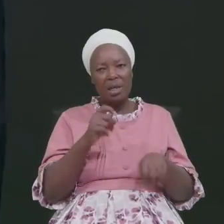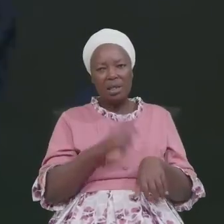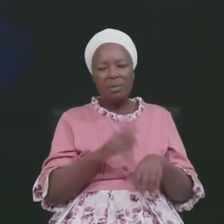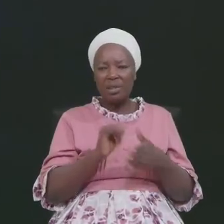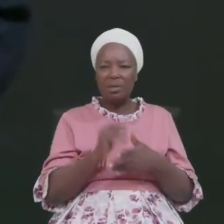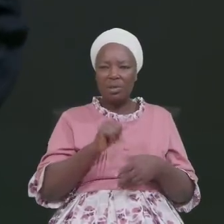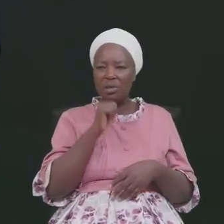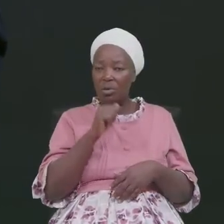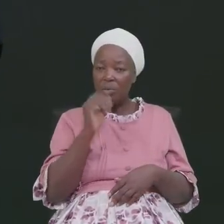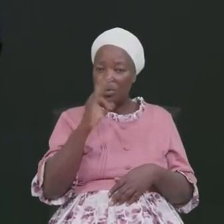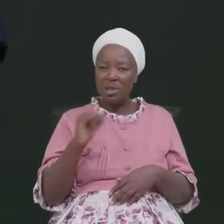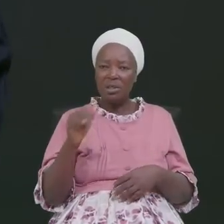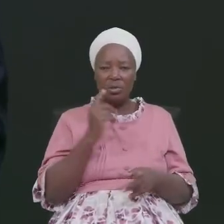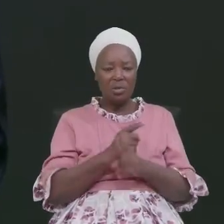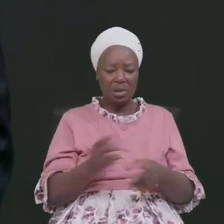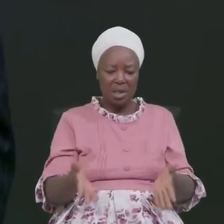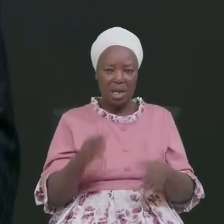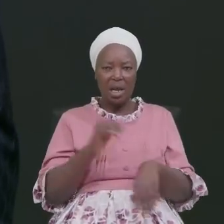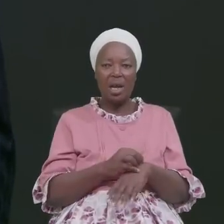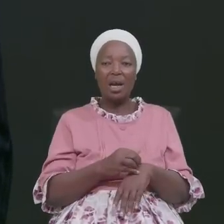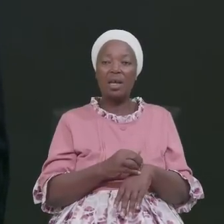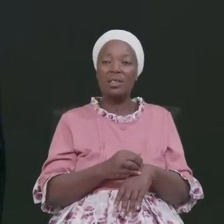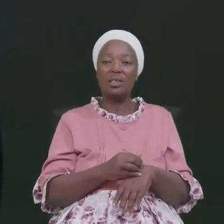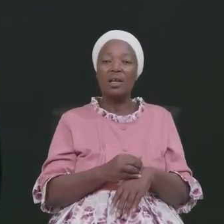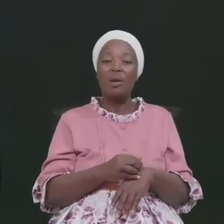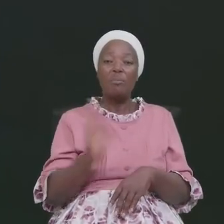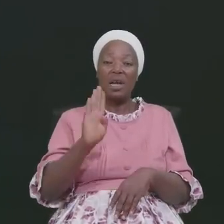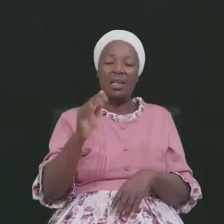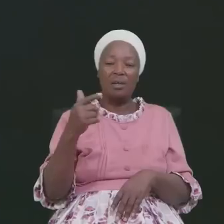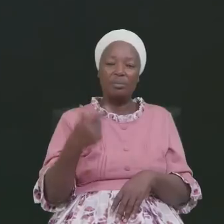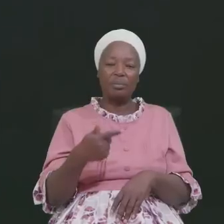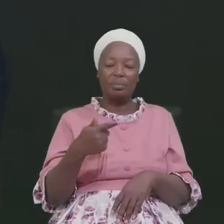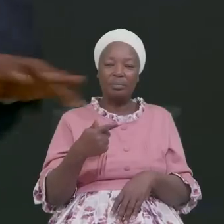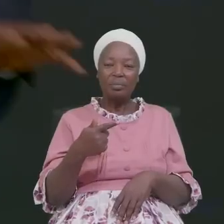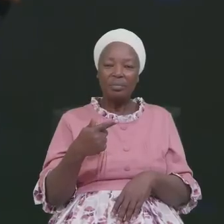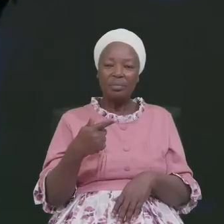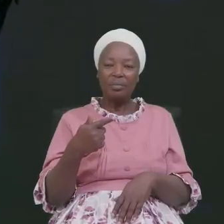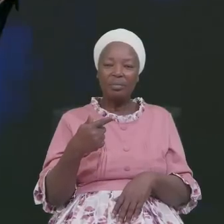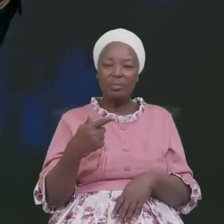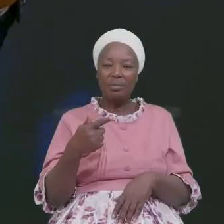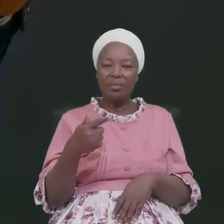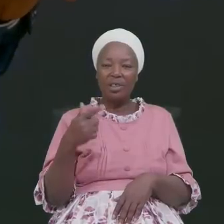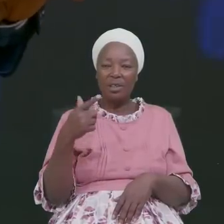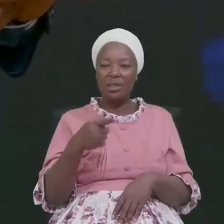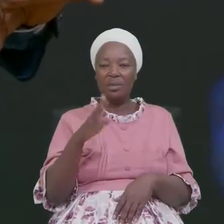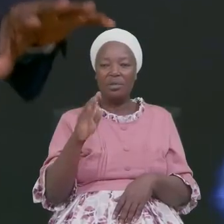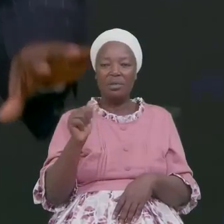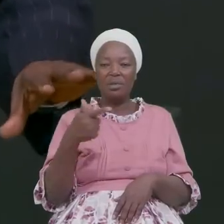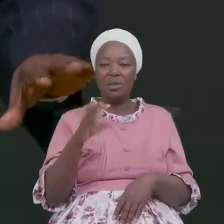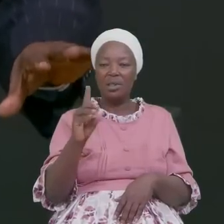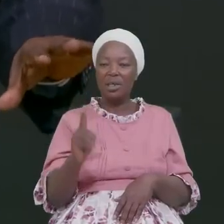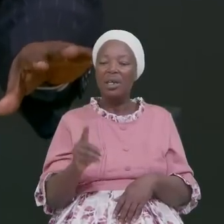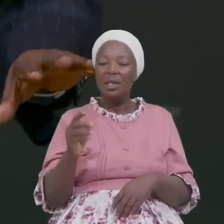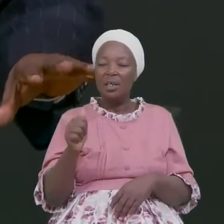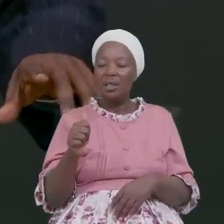Were at, okay, this same Gbagada, but old Gbagada. You remember? The pulpit there, that hall